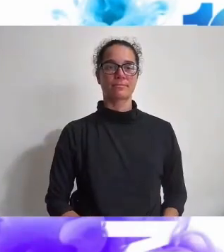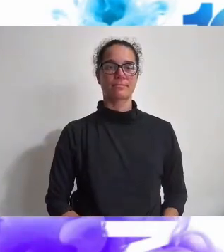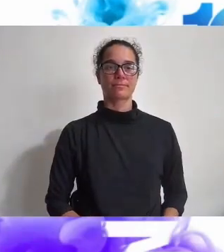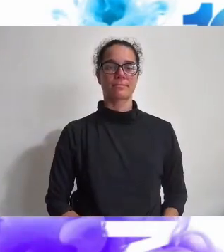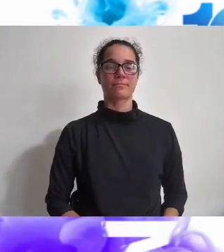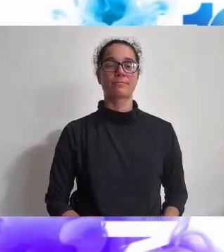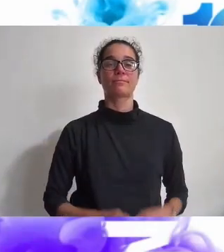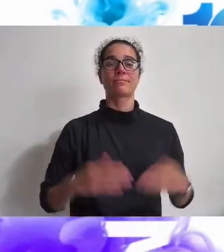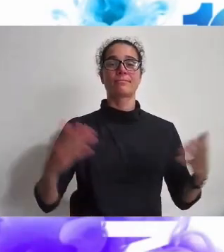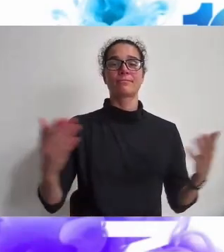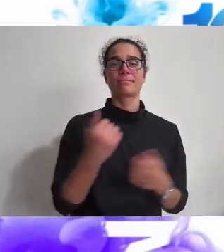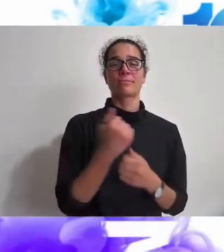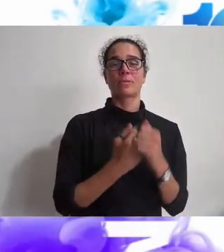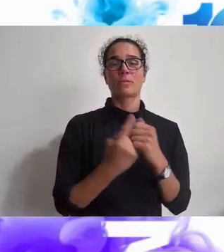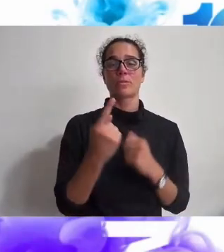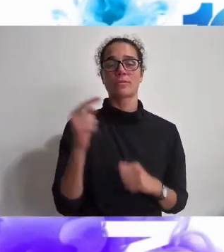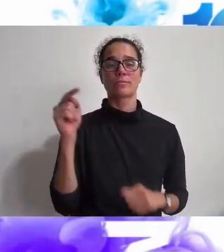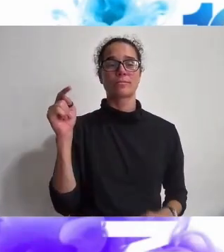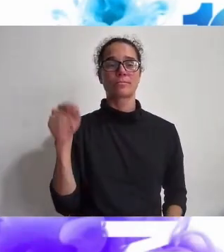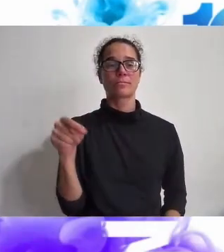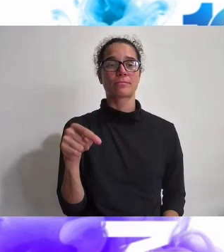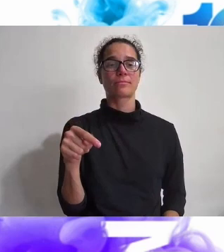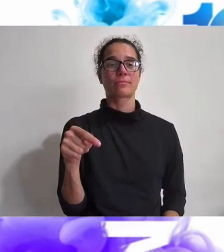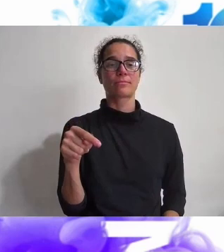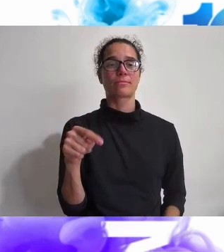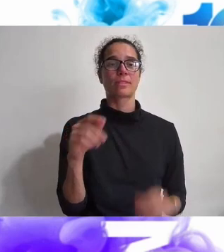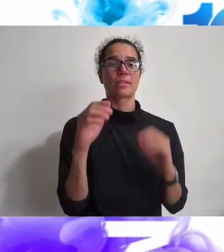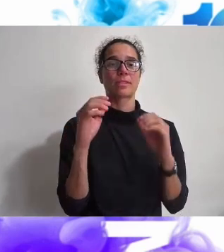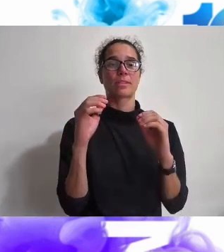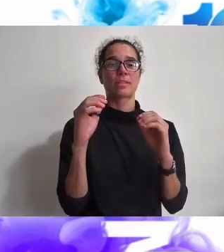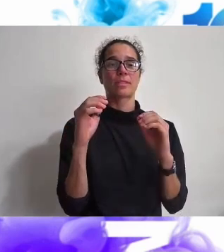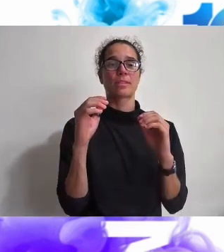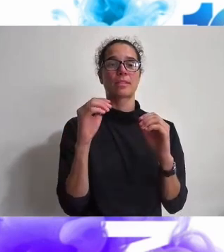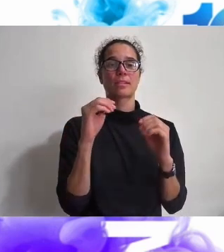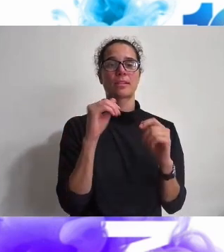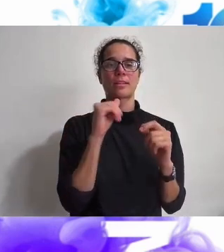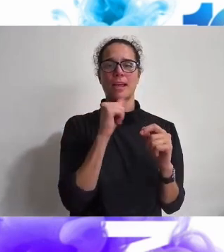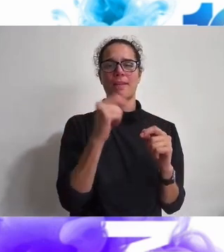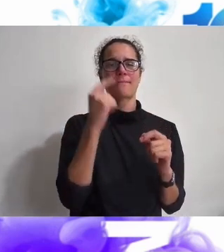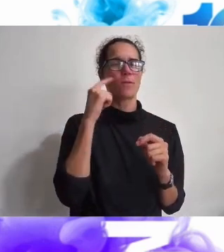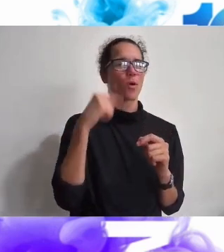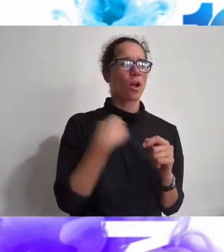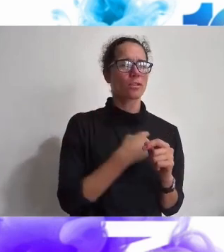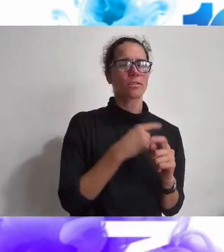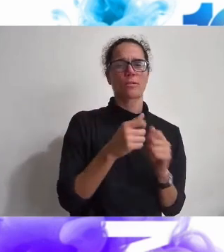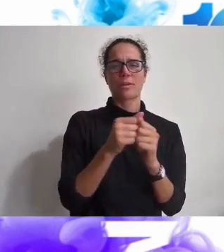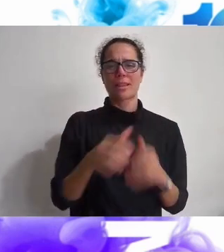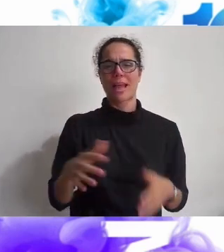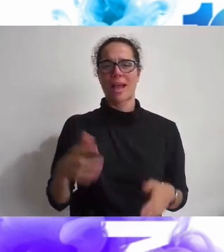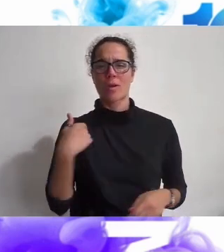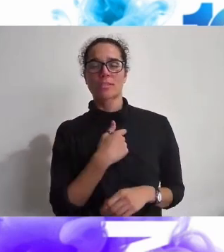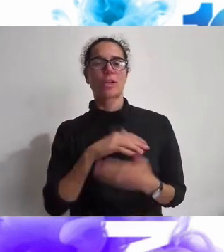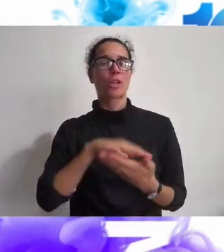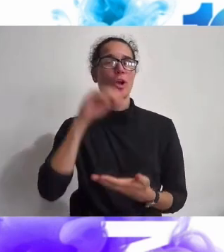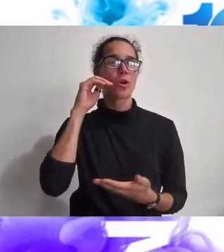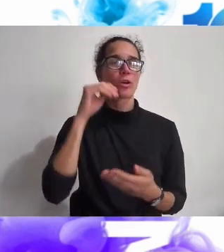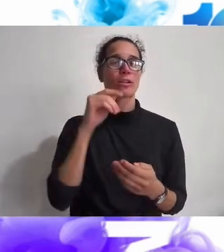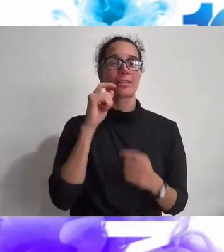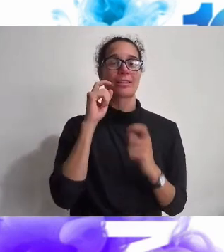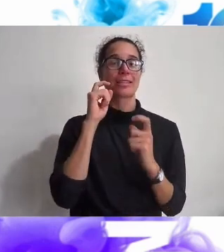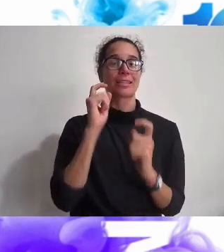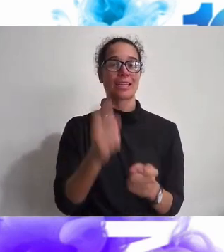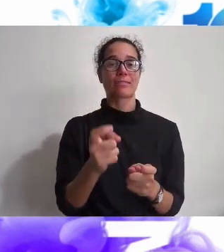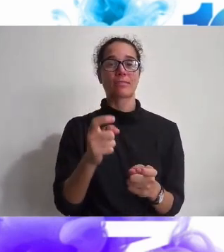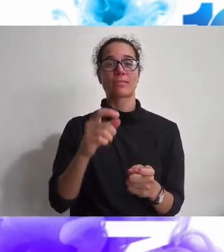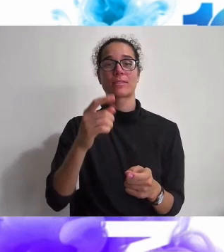Welcome everyone to Never For Us, Without Us, learning the gift of sign and empowering voices